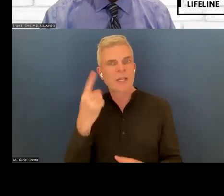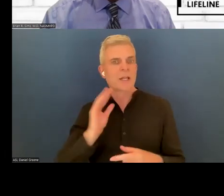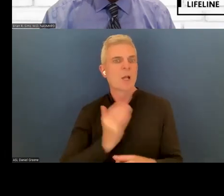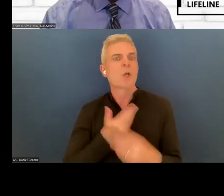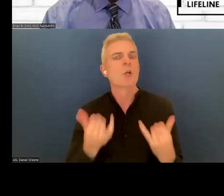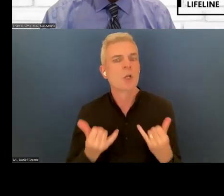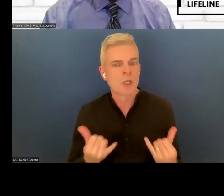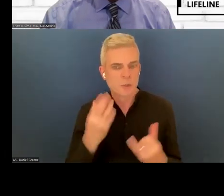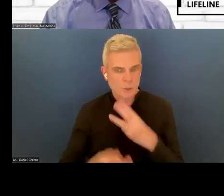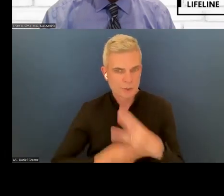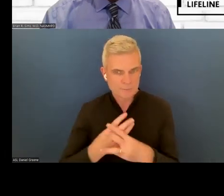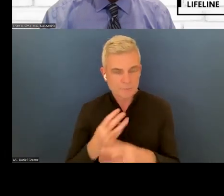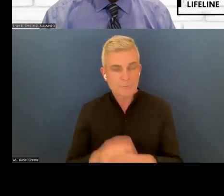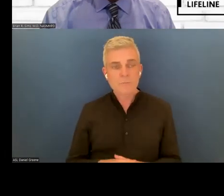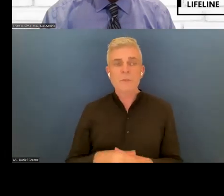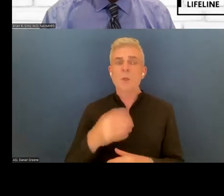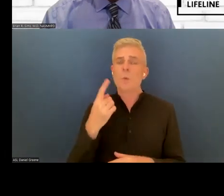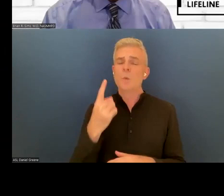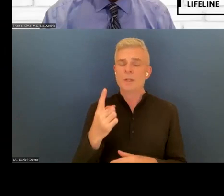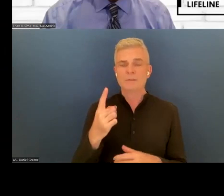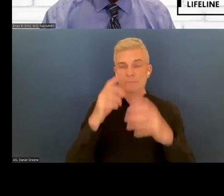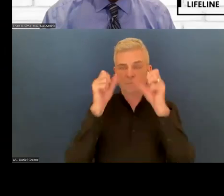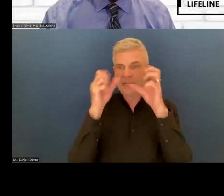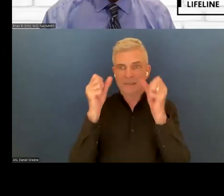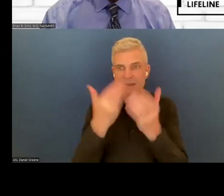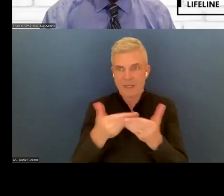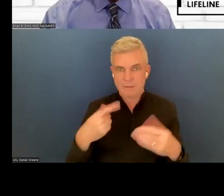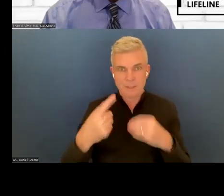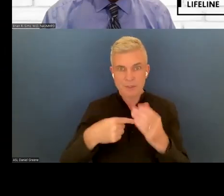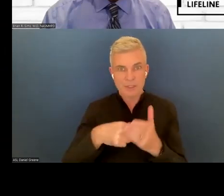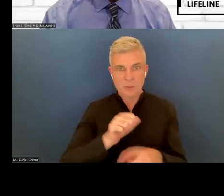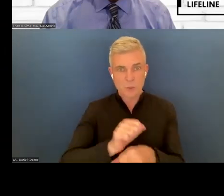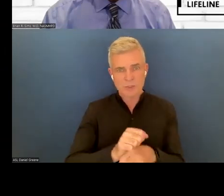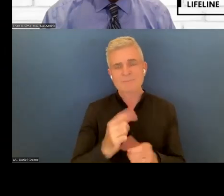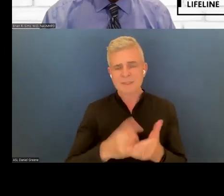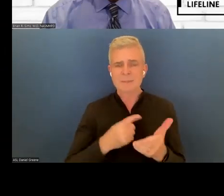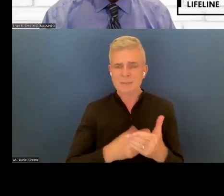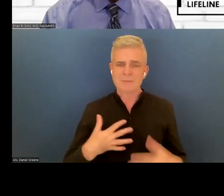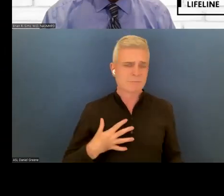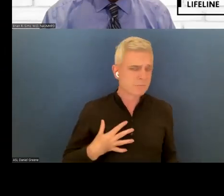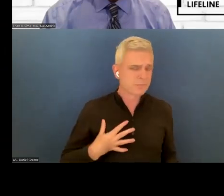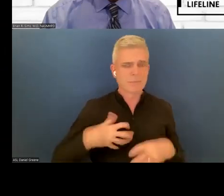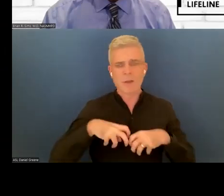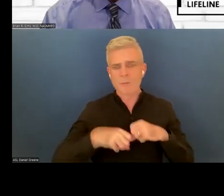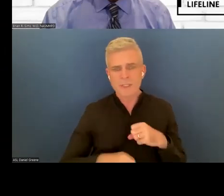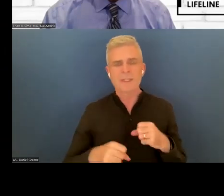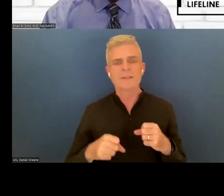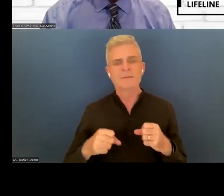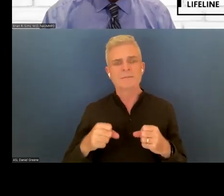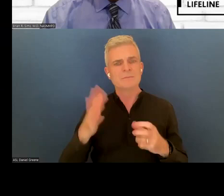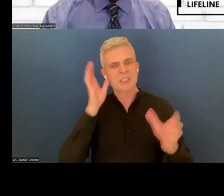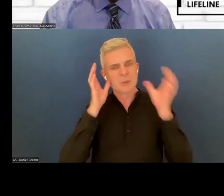doing this work, it can be heartbreaking. It can be hard to face these stories. But when you know your history, you feel a lot less